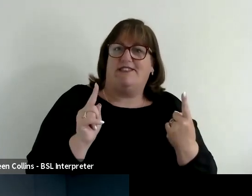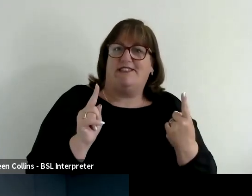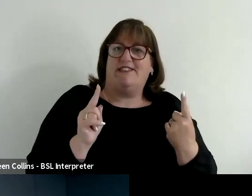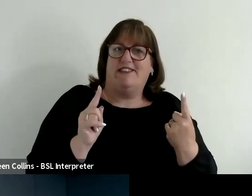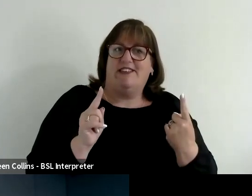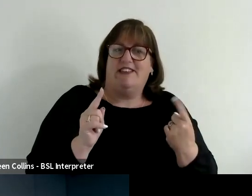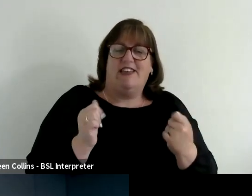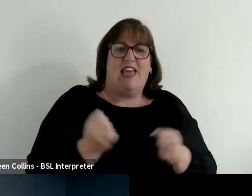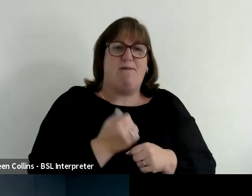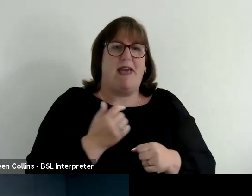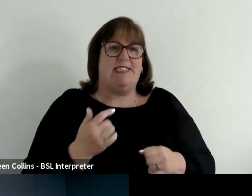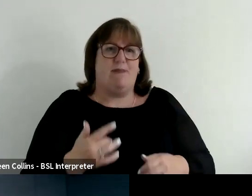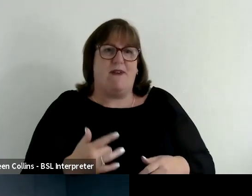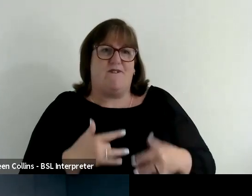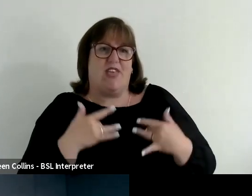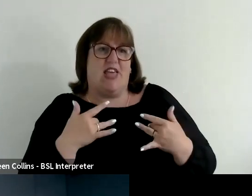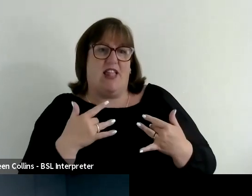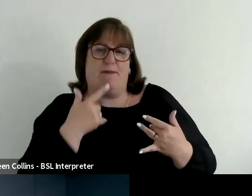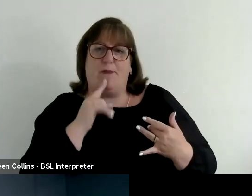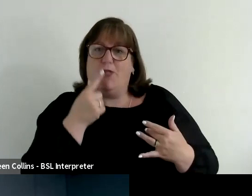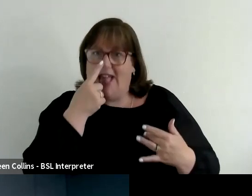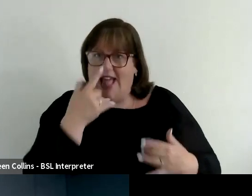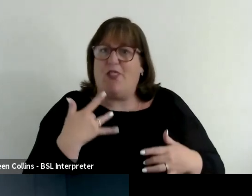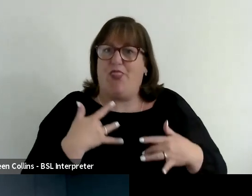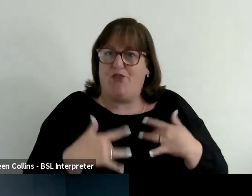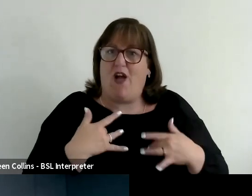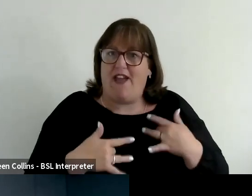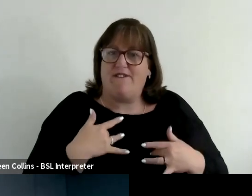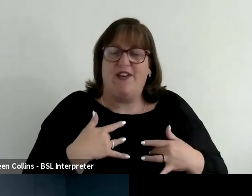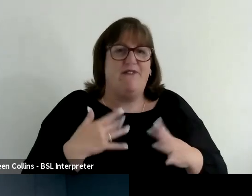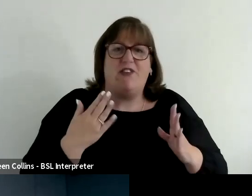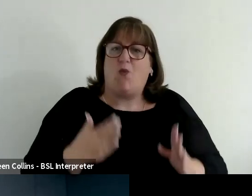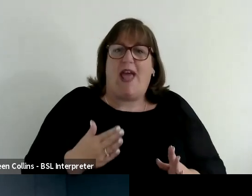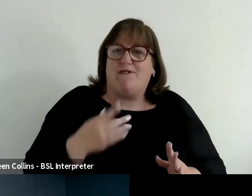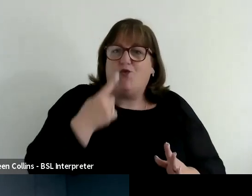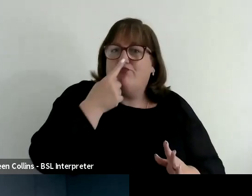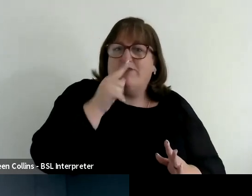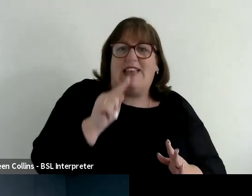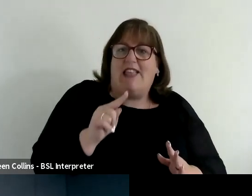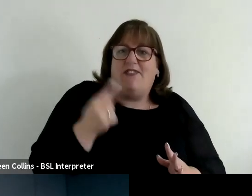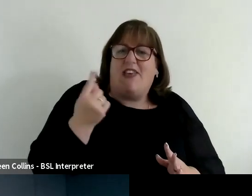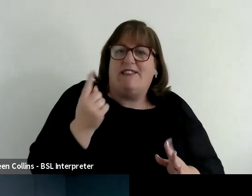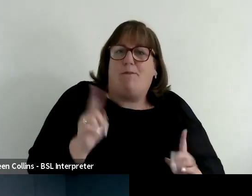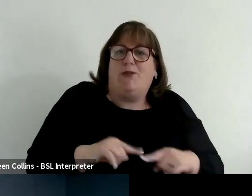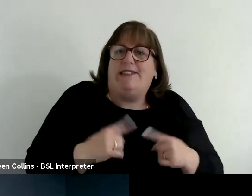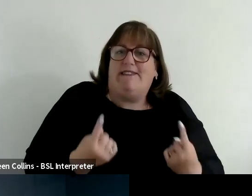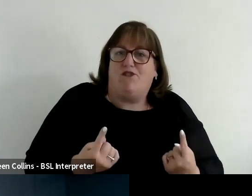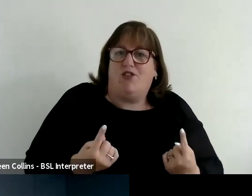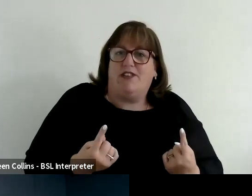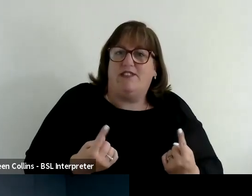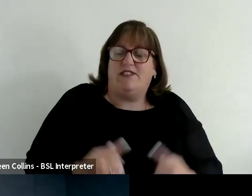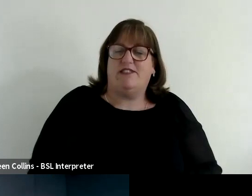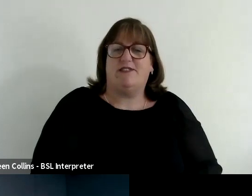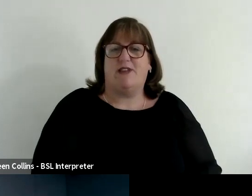Just makes me feel that people can thrive there without having to pretend they're someone that they're not. Yeah, and that's so lovely to